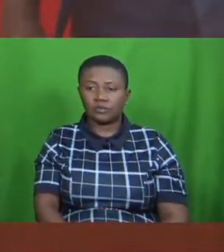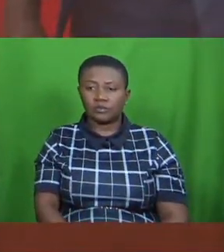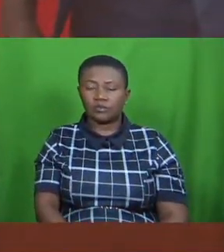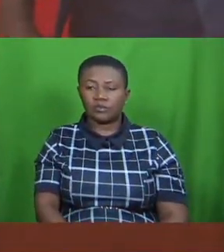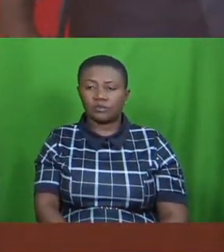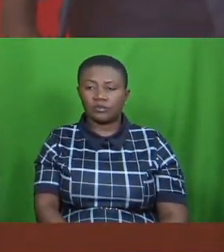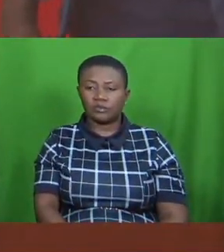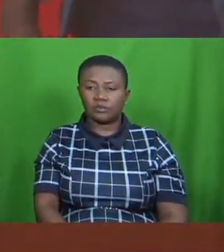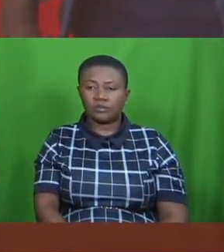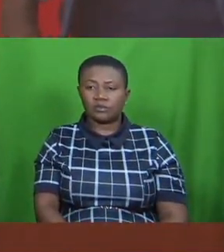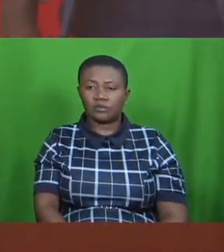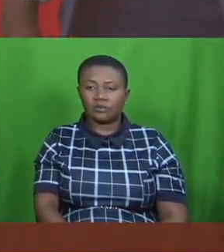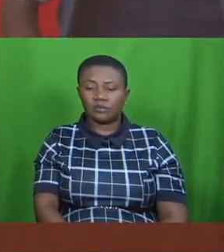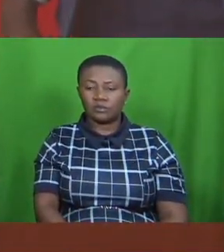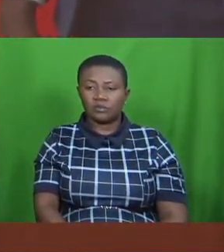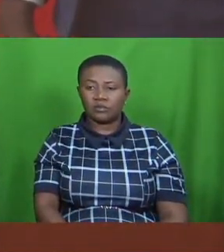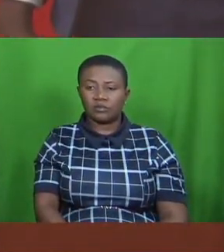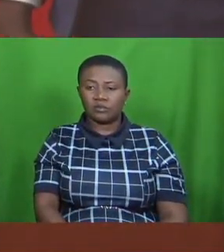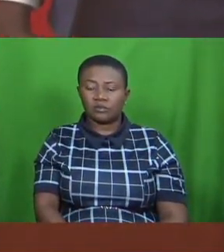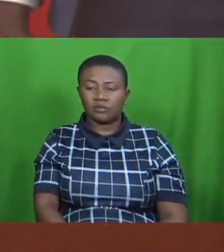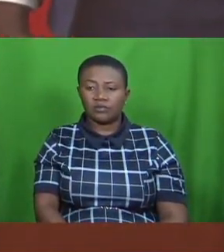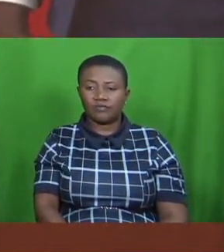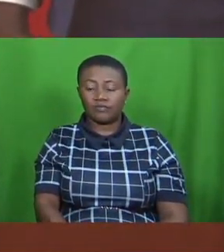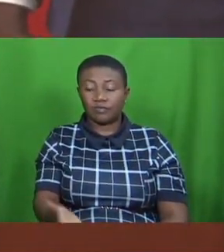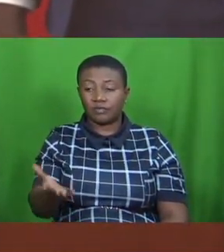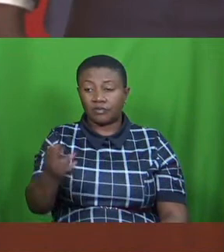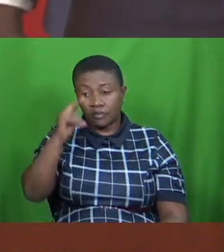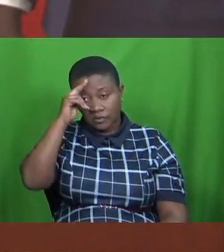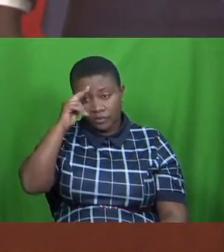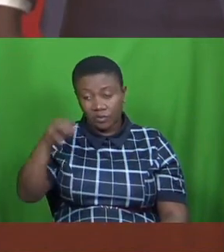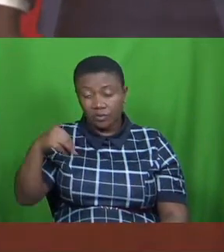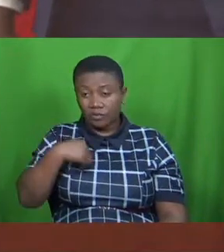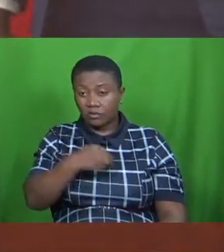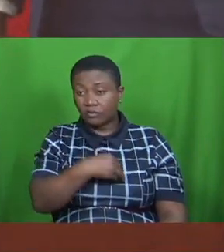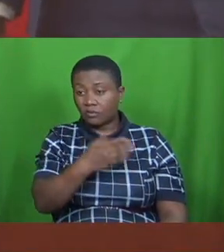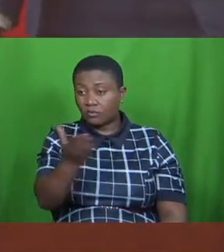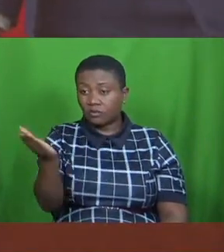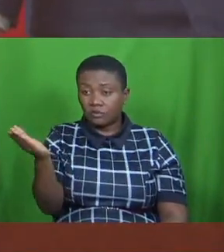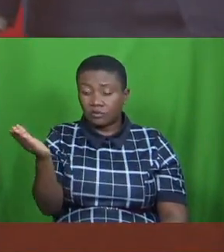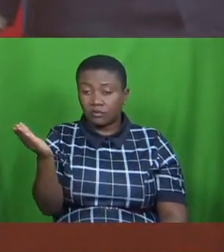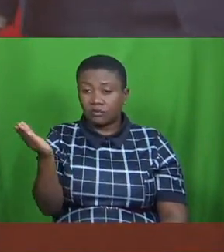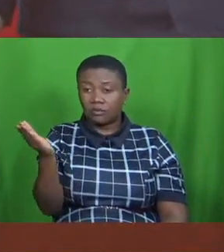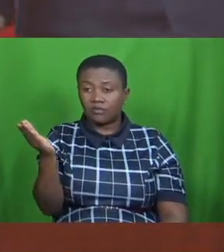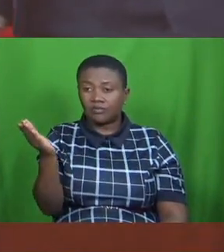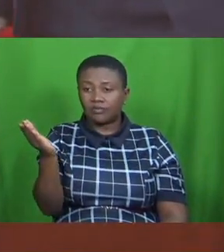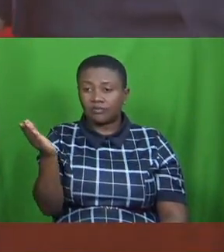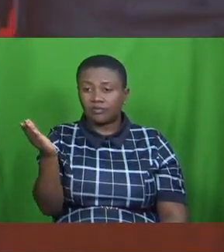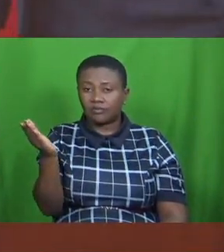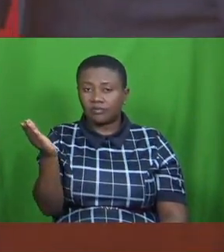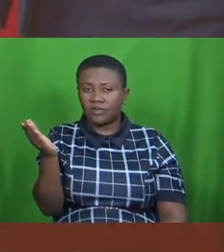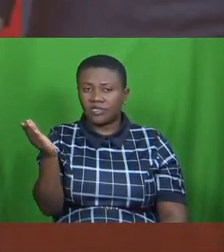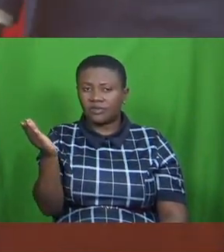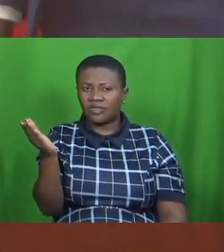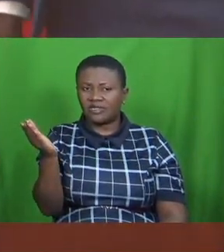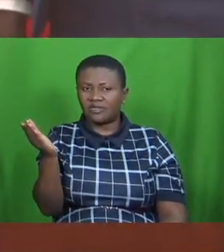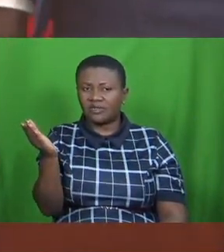Yes, honorable members, your attention has been drawn to a